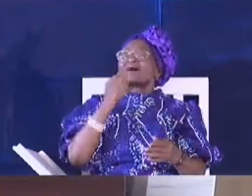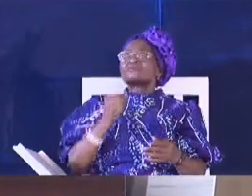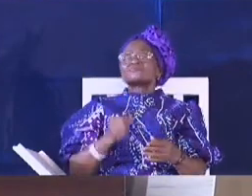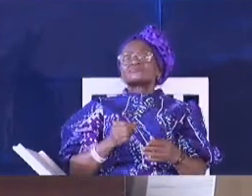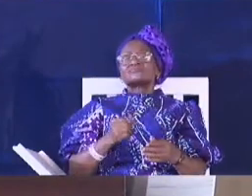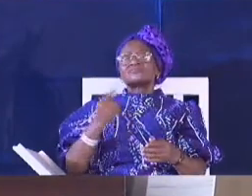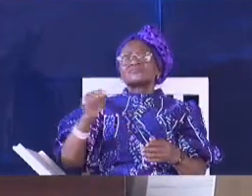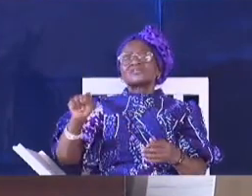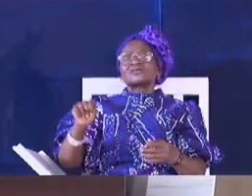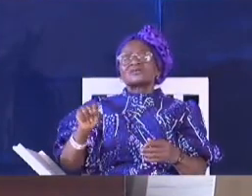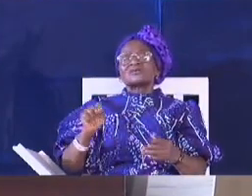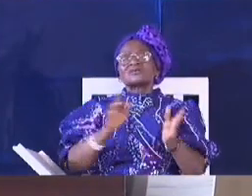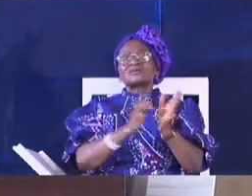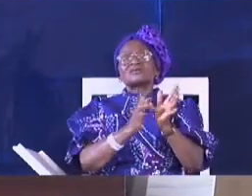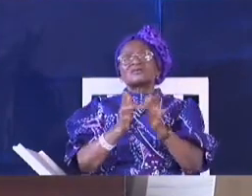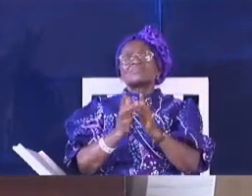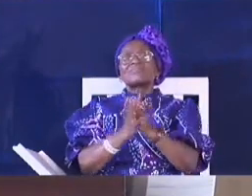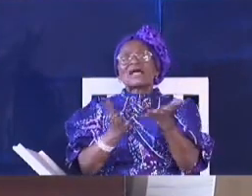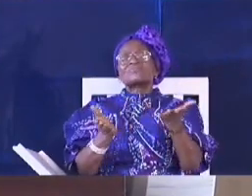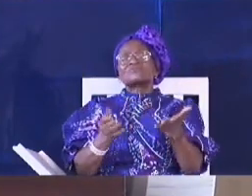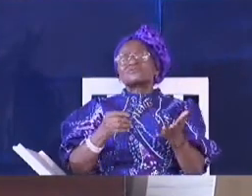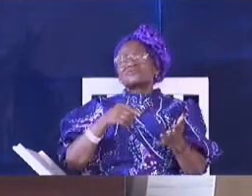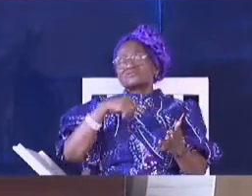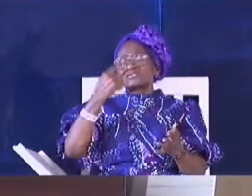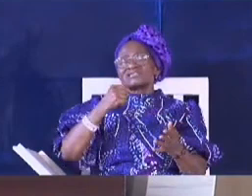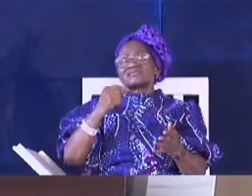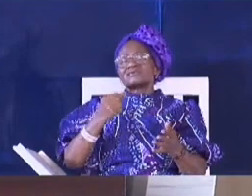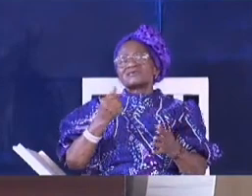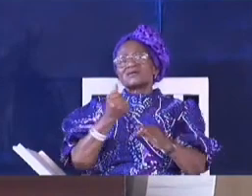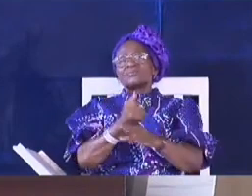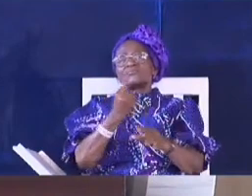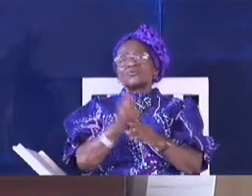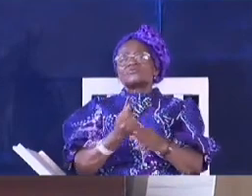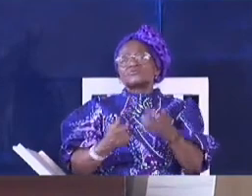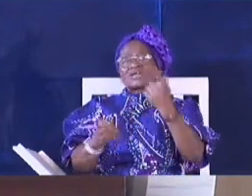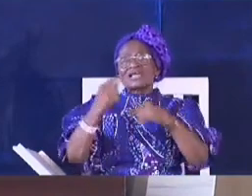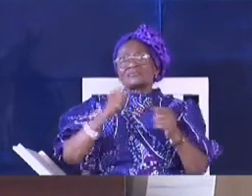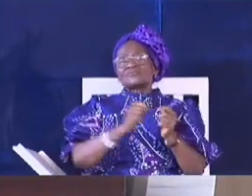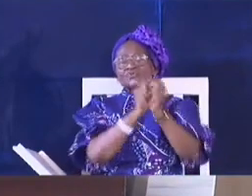the Bible says, bones came together to bones.